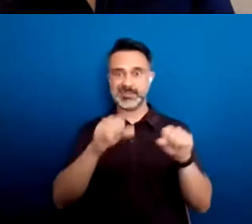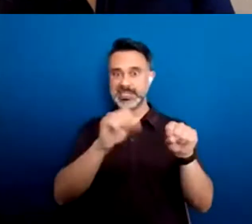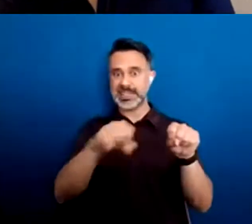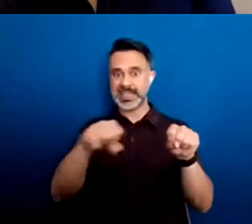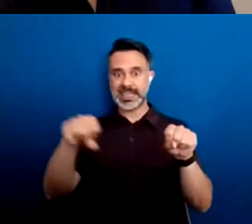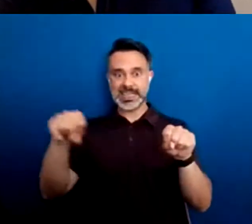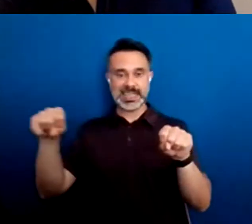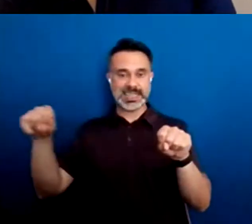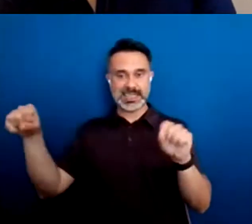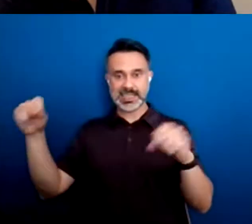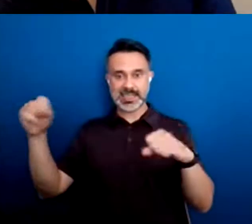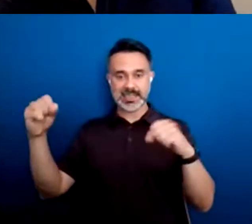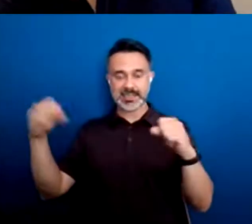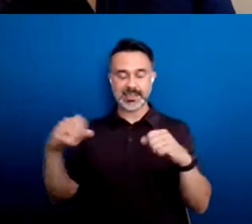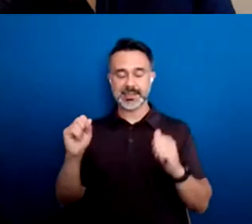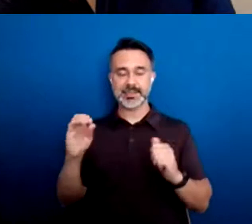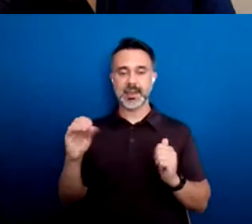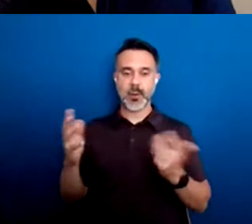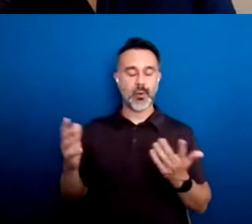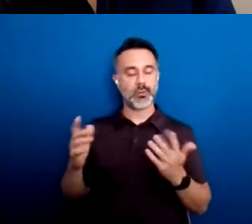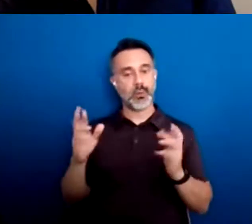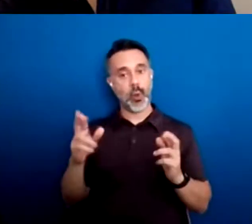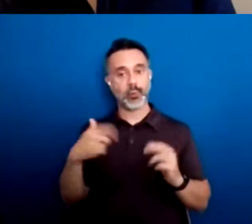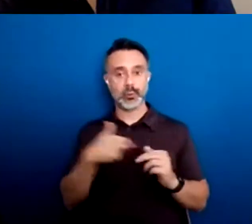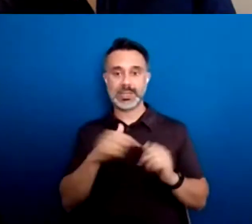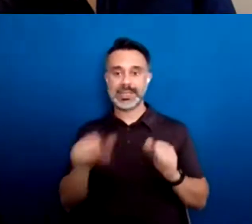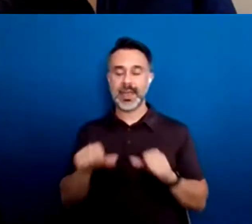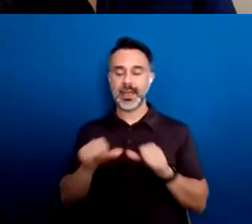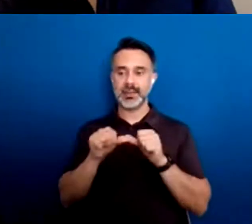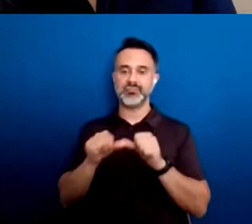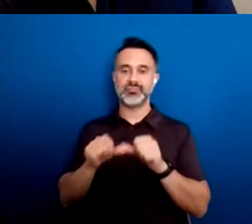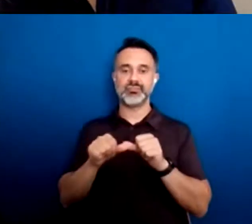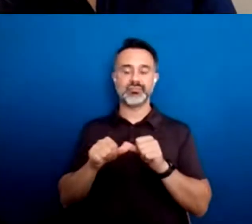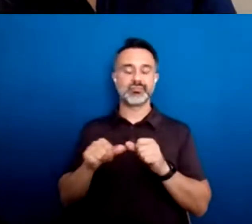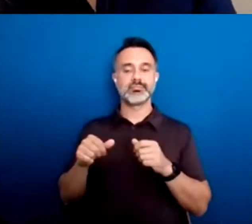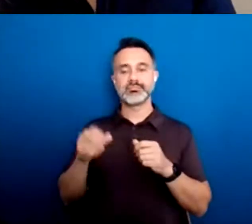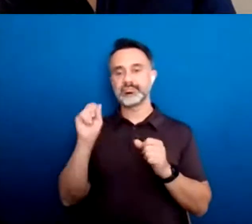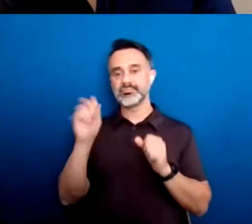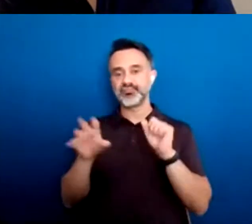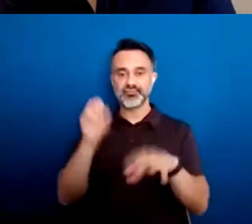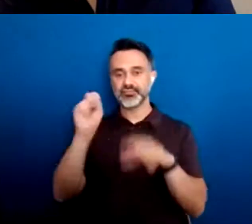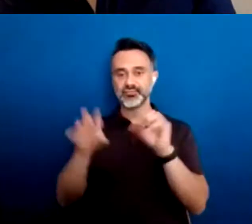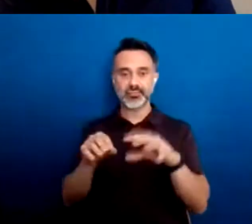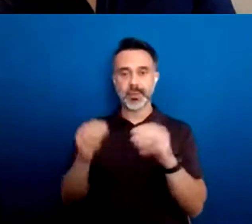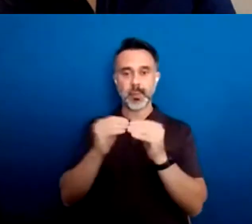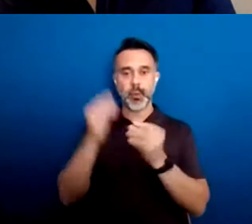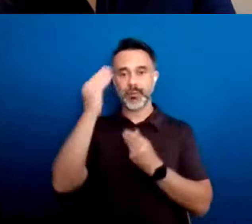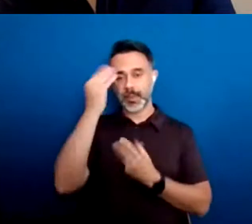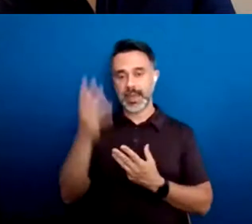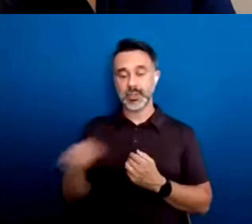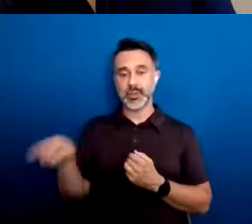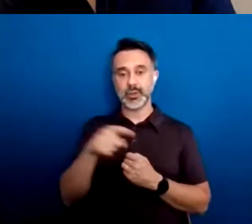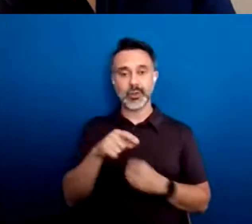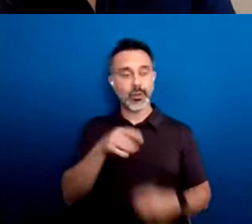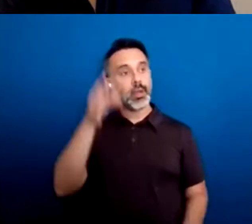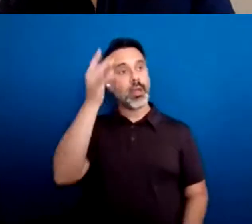So I hope we can provide you some information today that you can bring back to